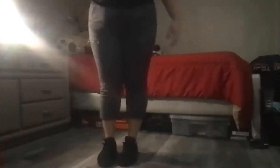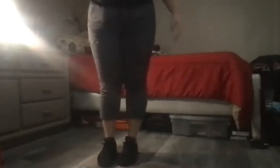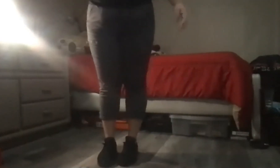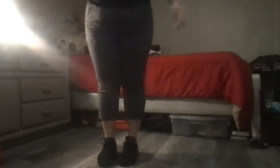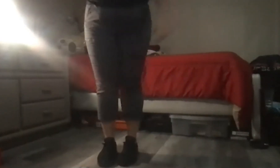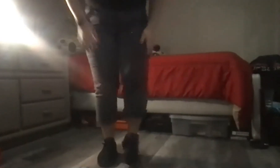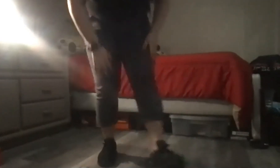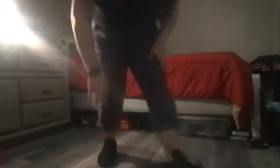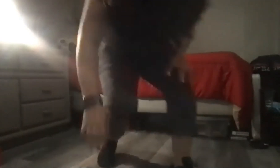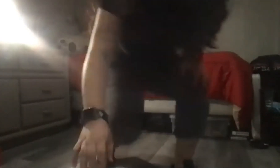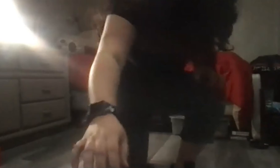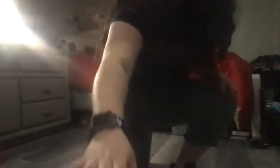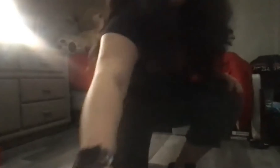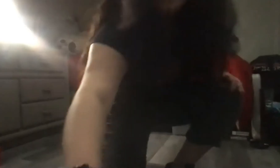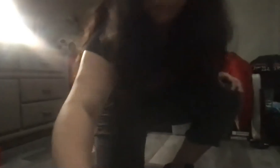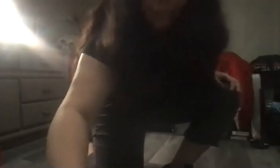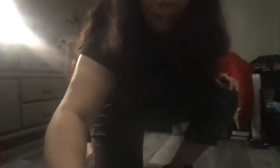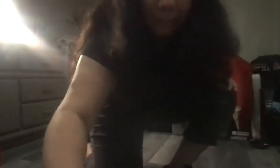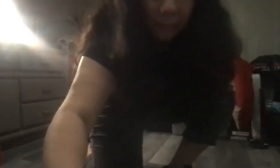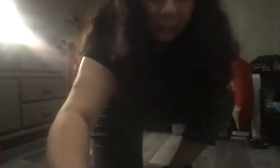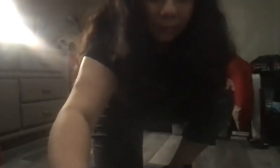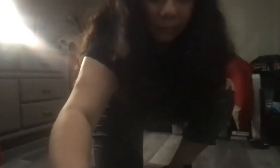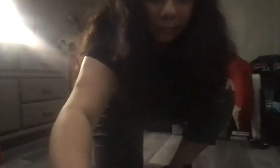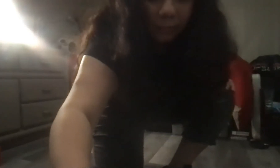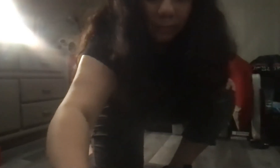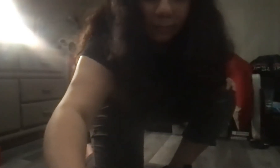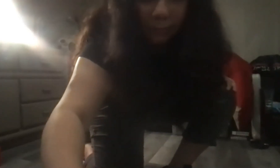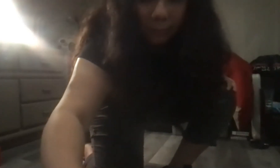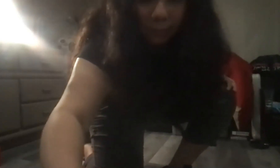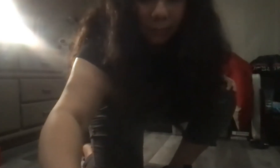me. You don't have to love me, love me, love me.